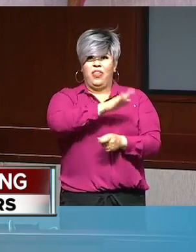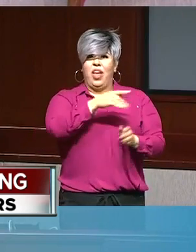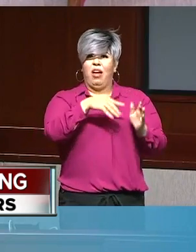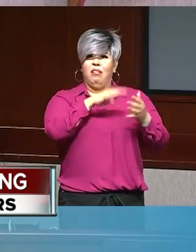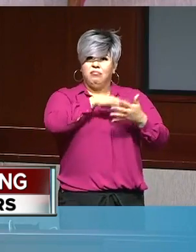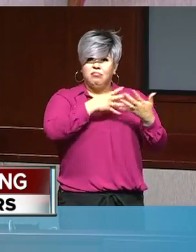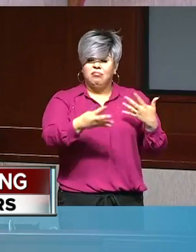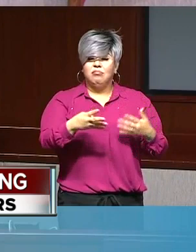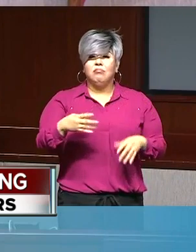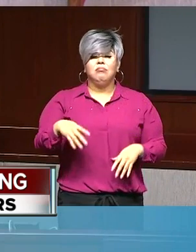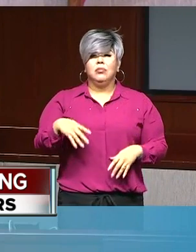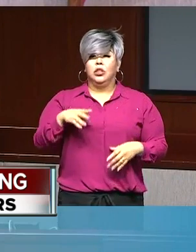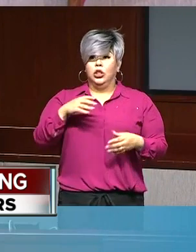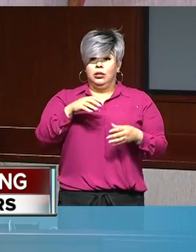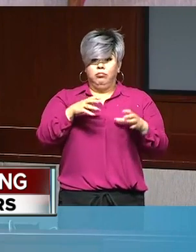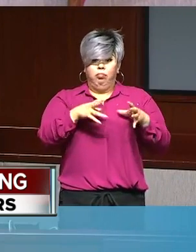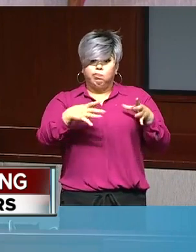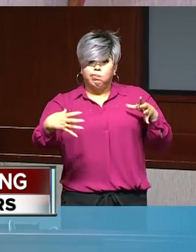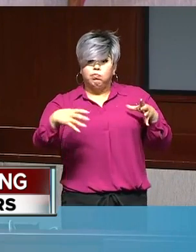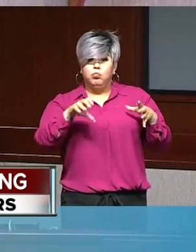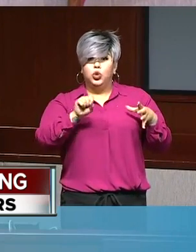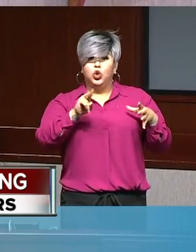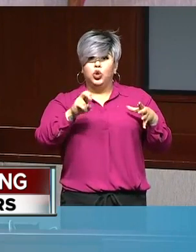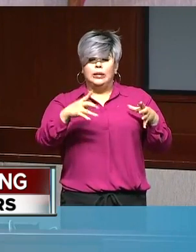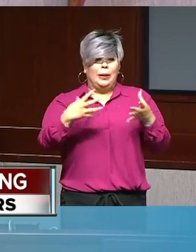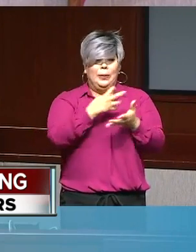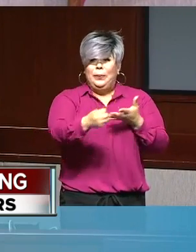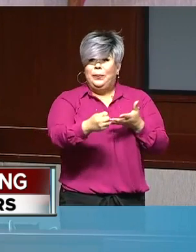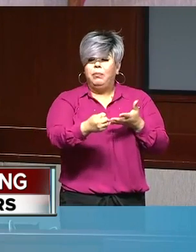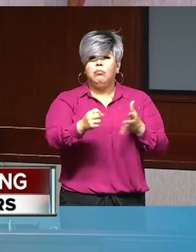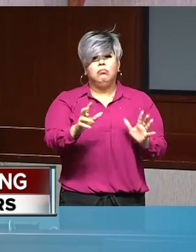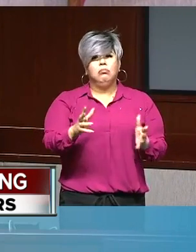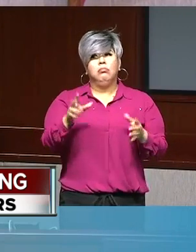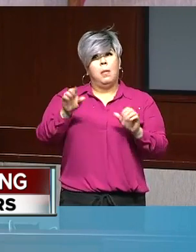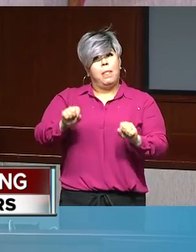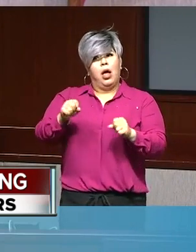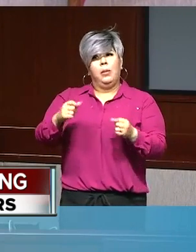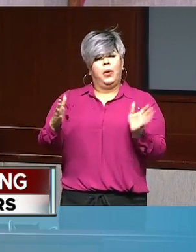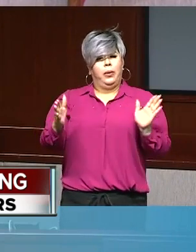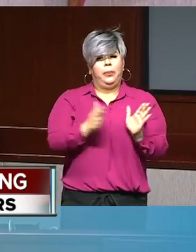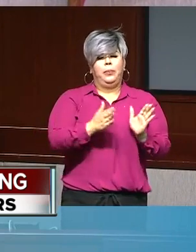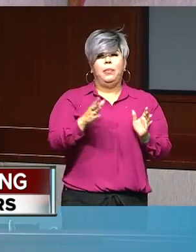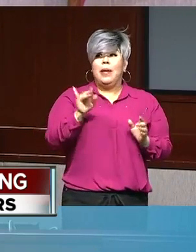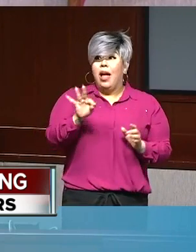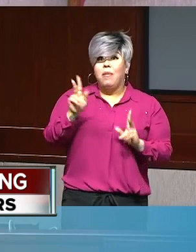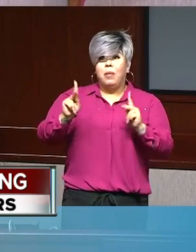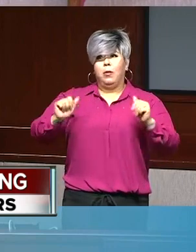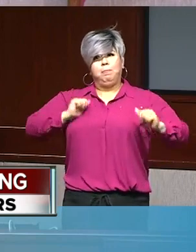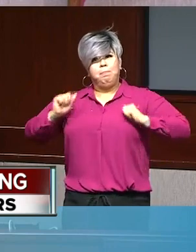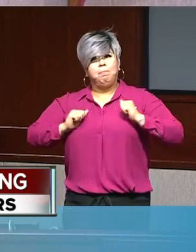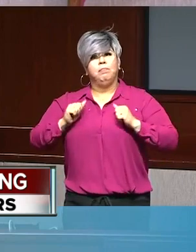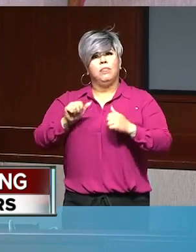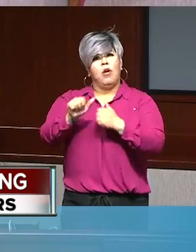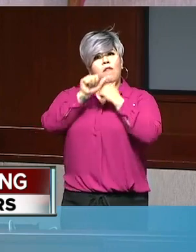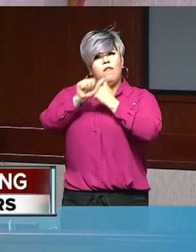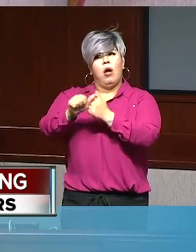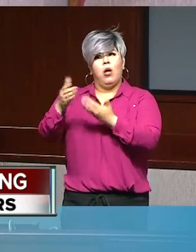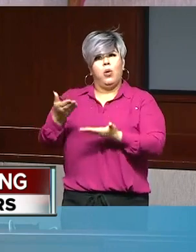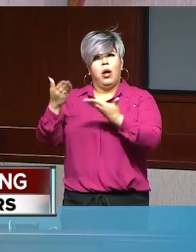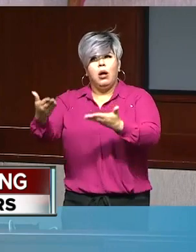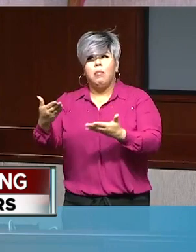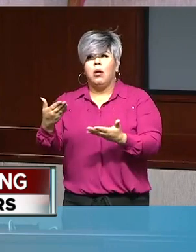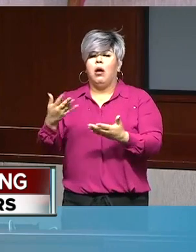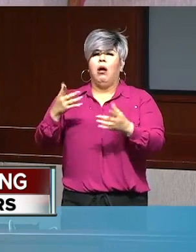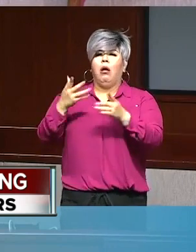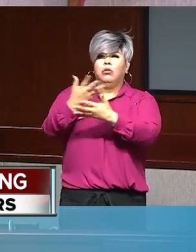surge. If people will be social distancing, if they'll hand wash, if they'll wear masks, if people follow the